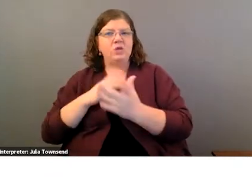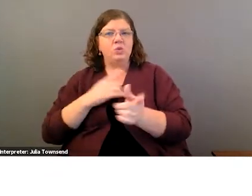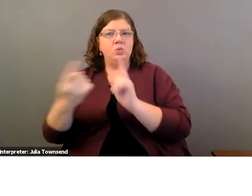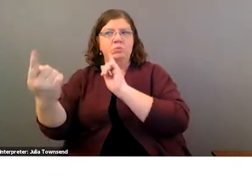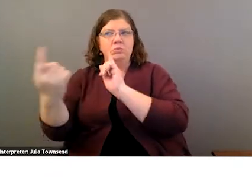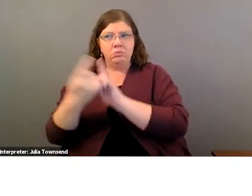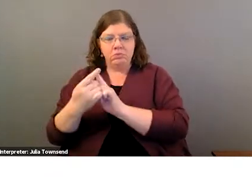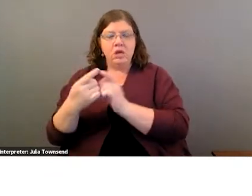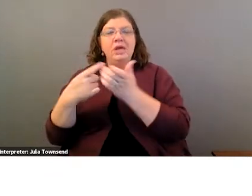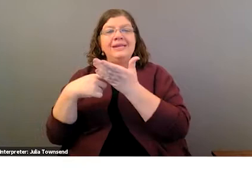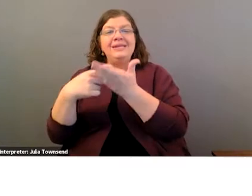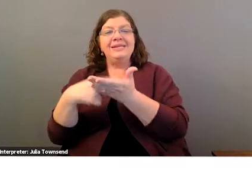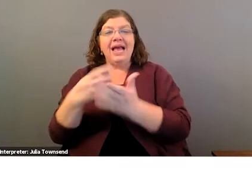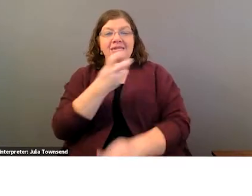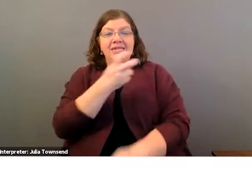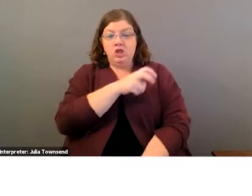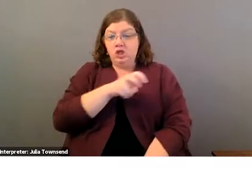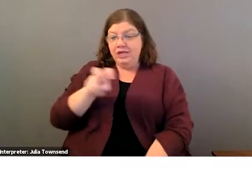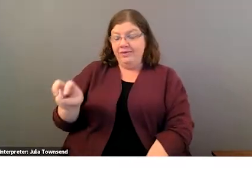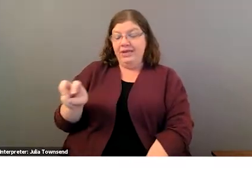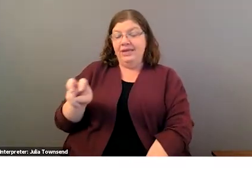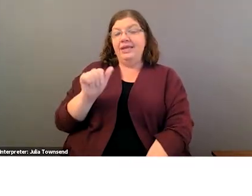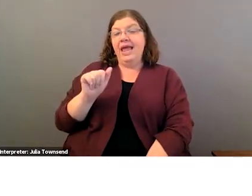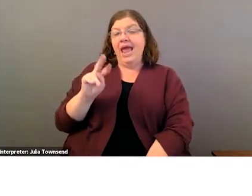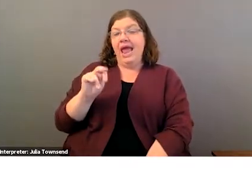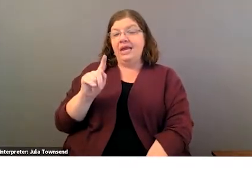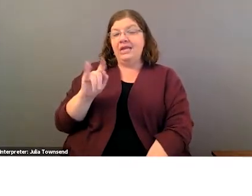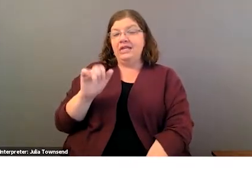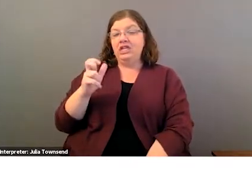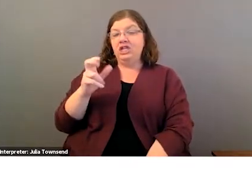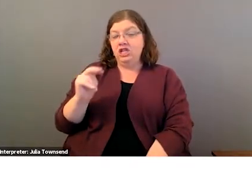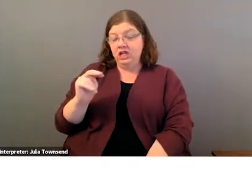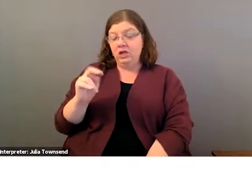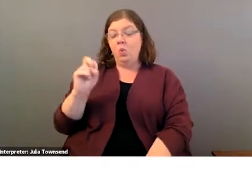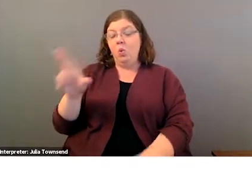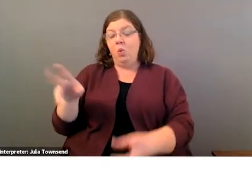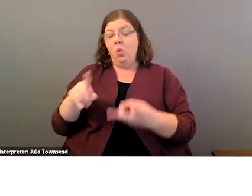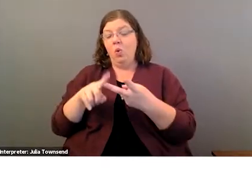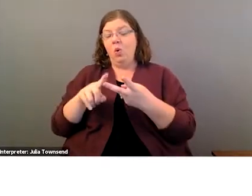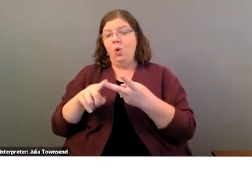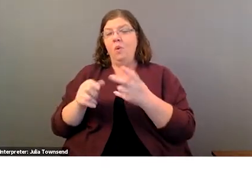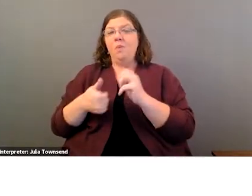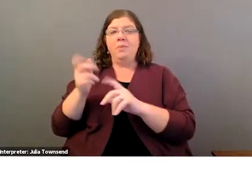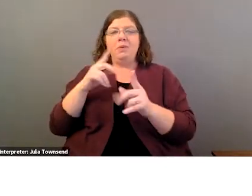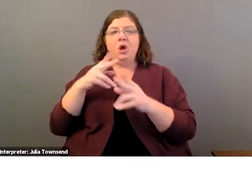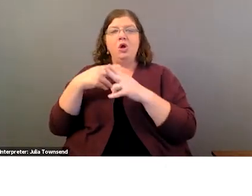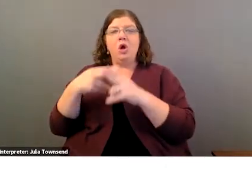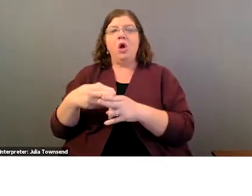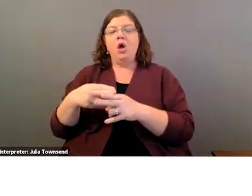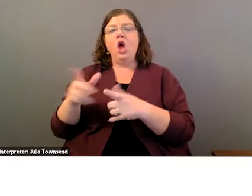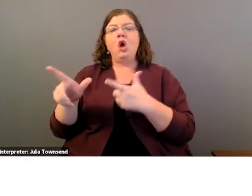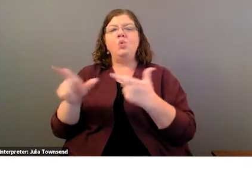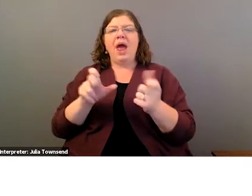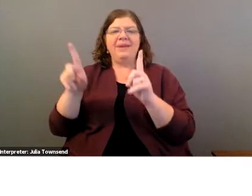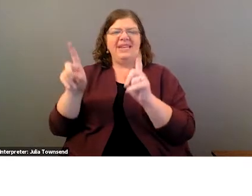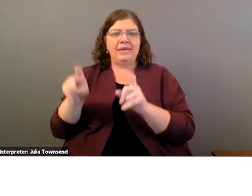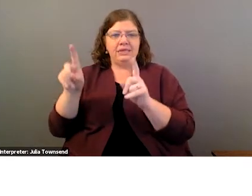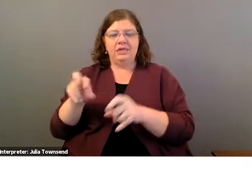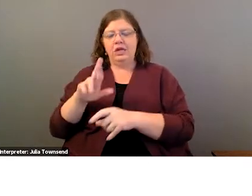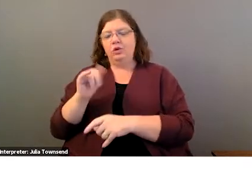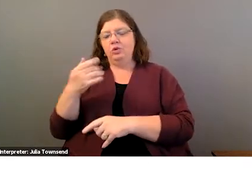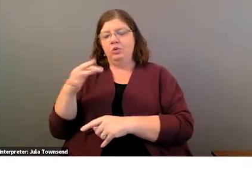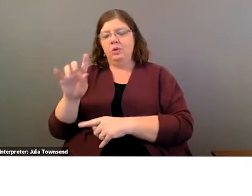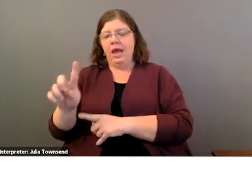discuss shifting to the antigen, or what most people know of as the rapid testing for